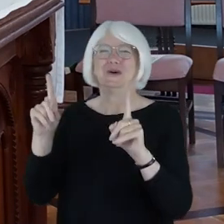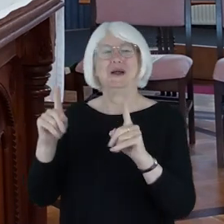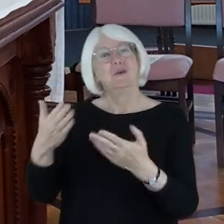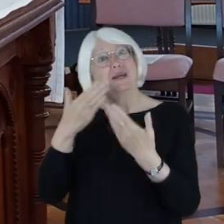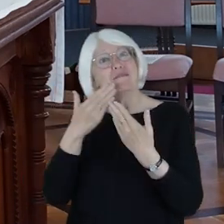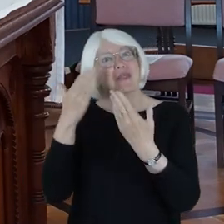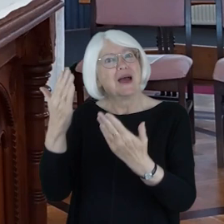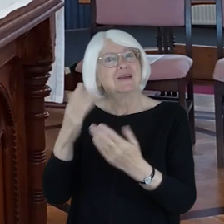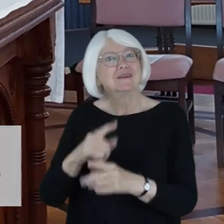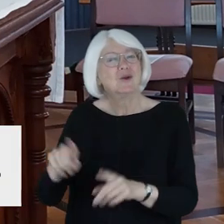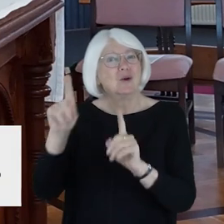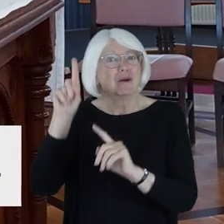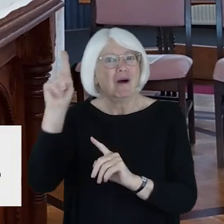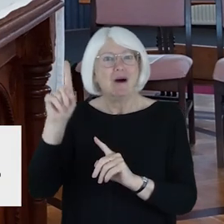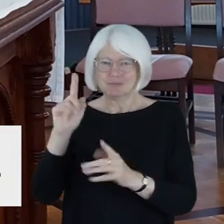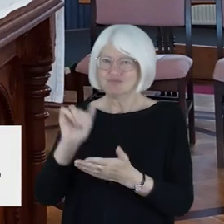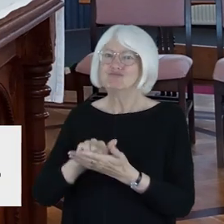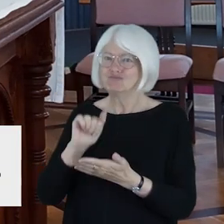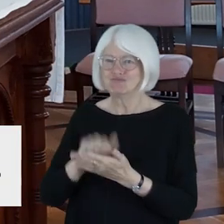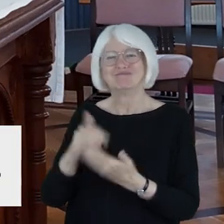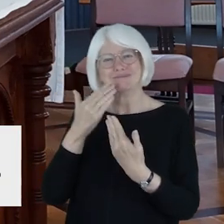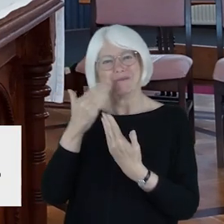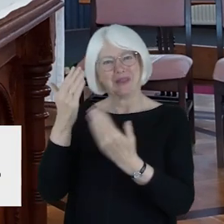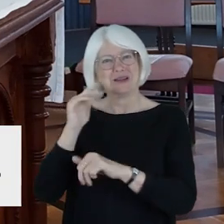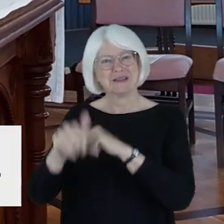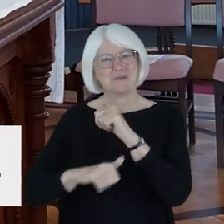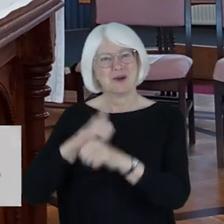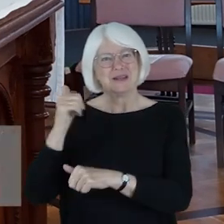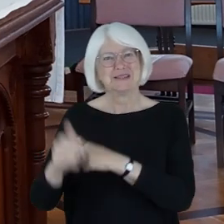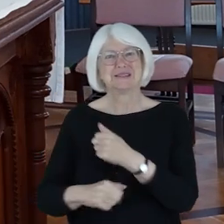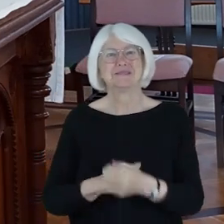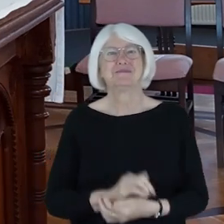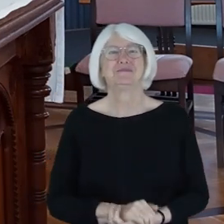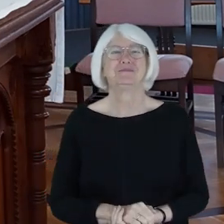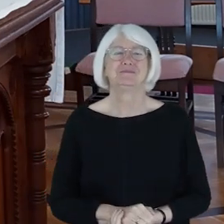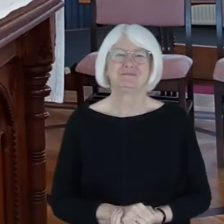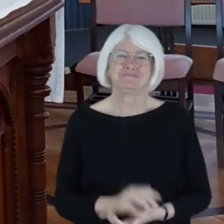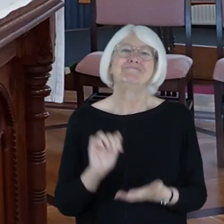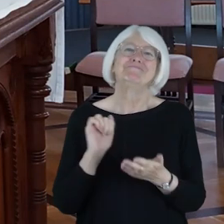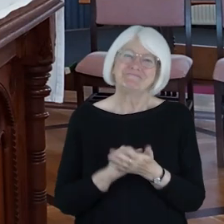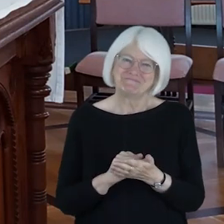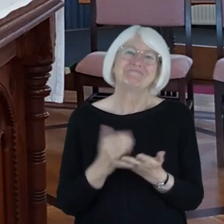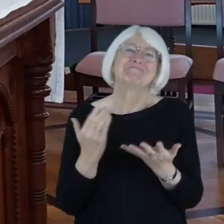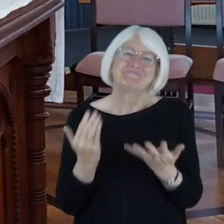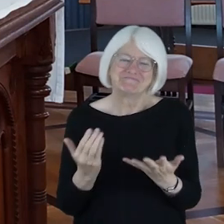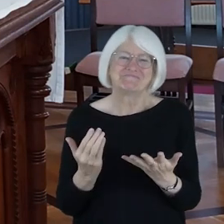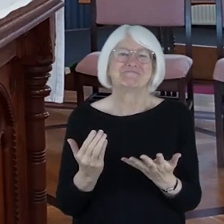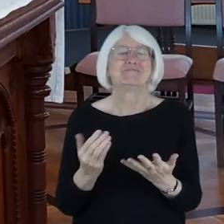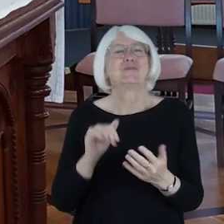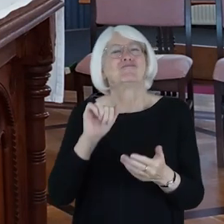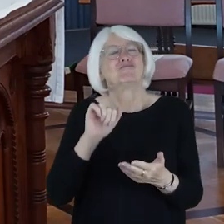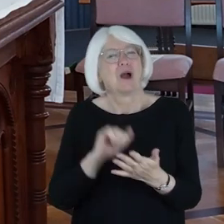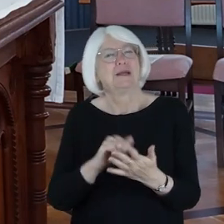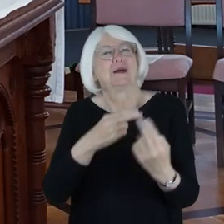to the Lord our God. It is right to give thanks and praise. It is indeed right, our duty and